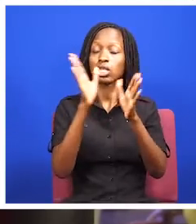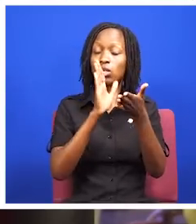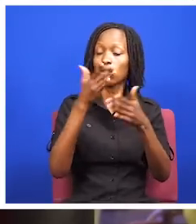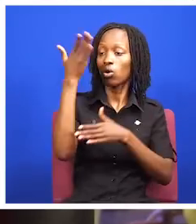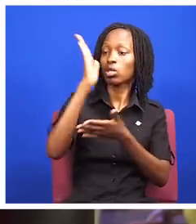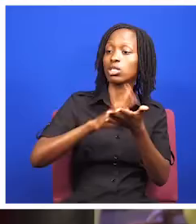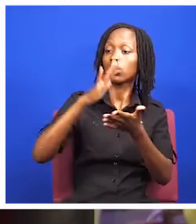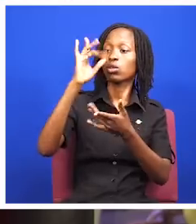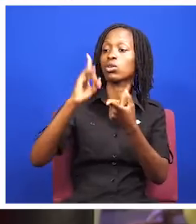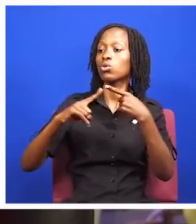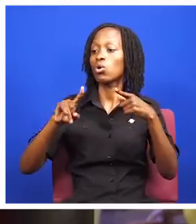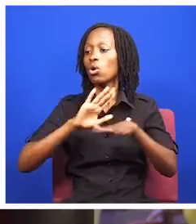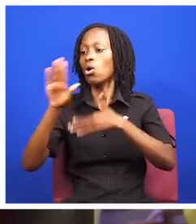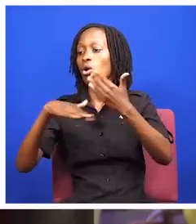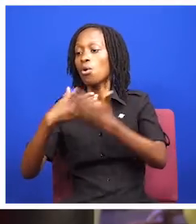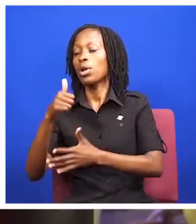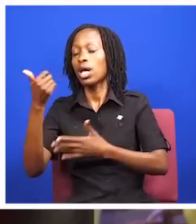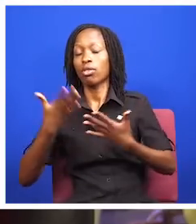our friends, relatives, and the whole world.